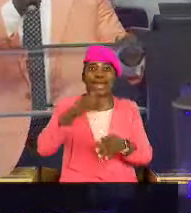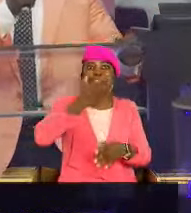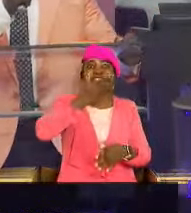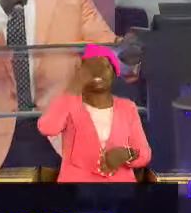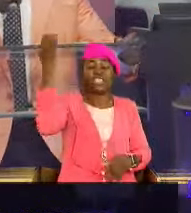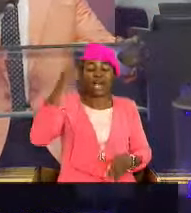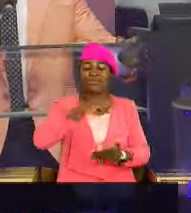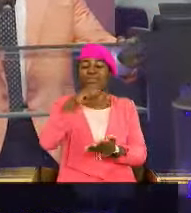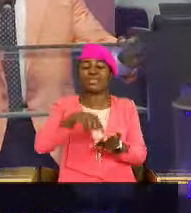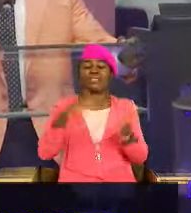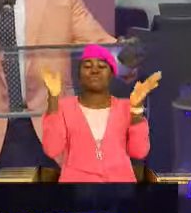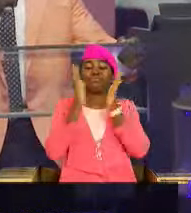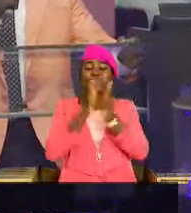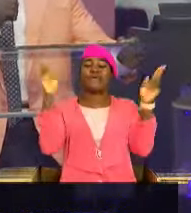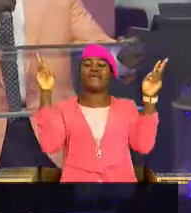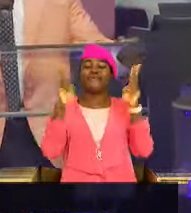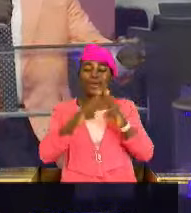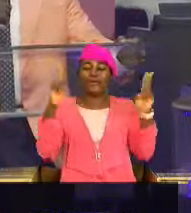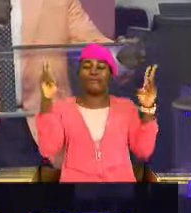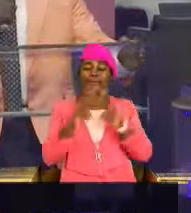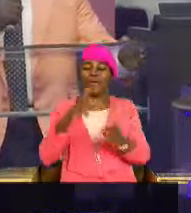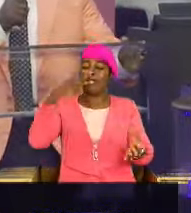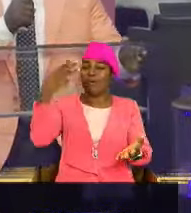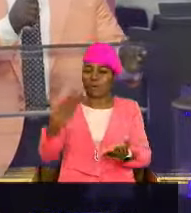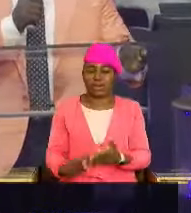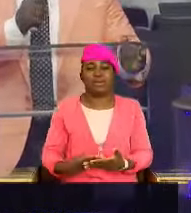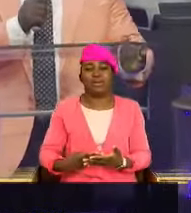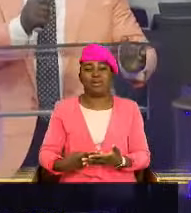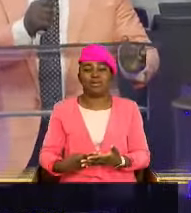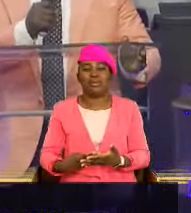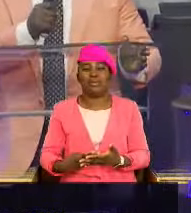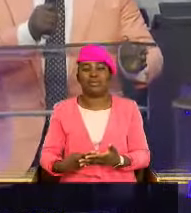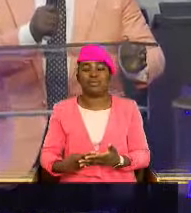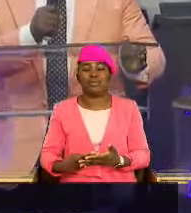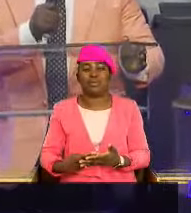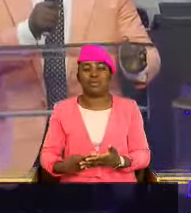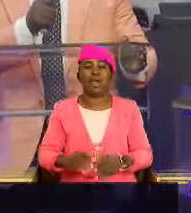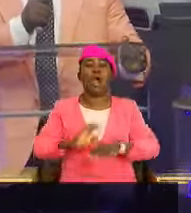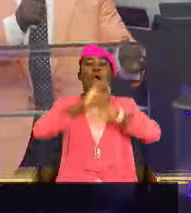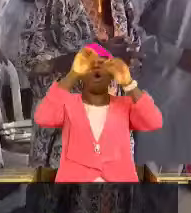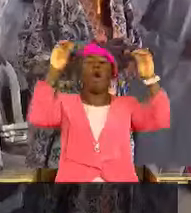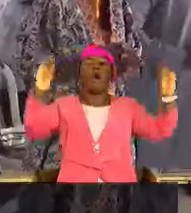beside you oh God